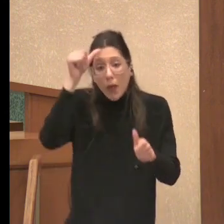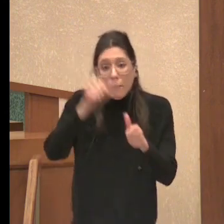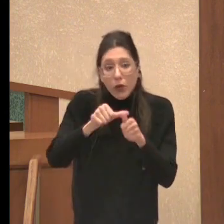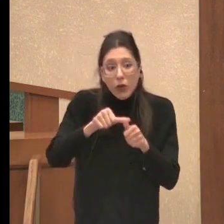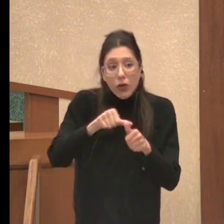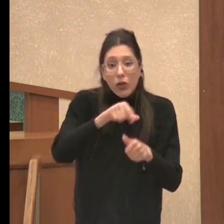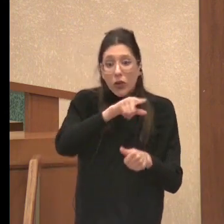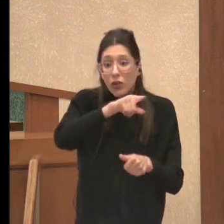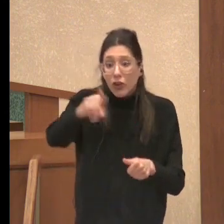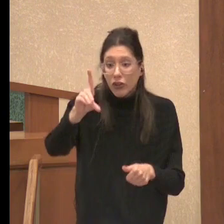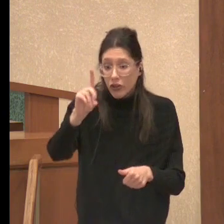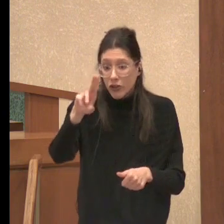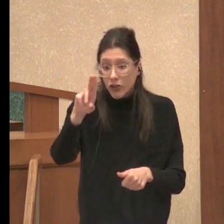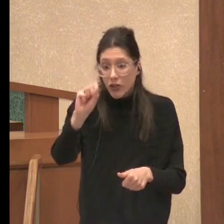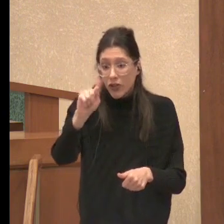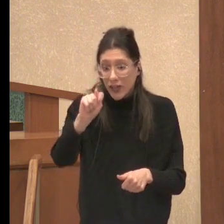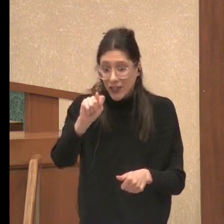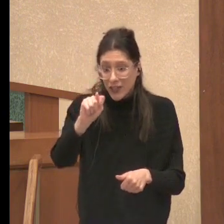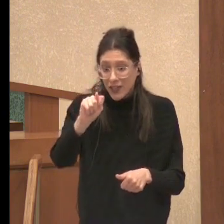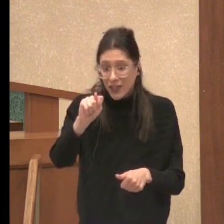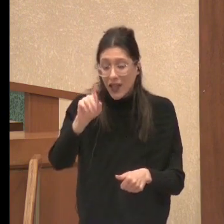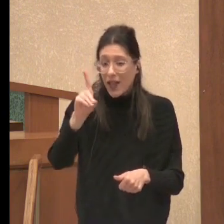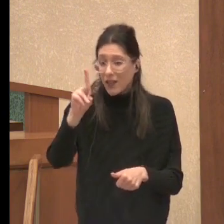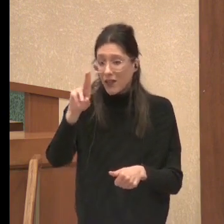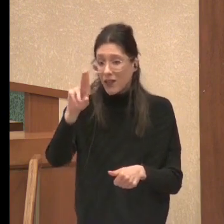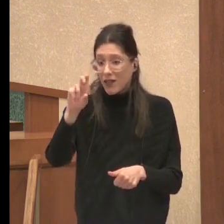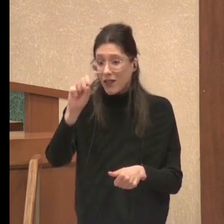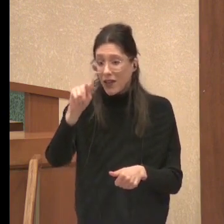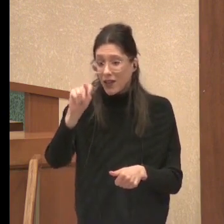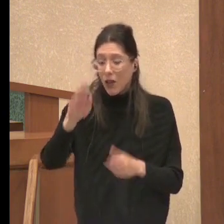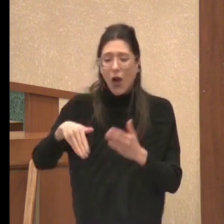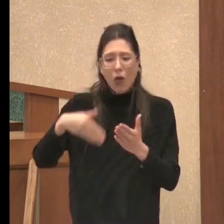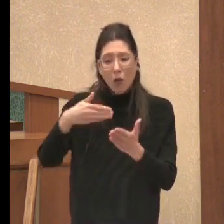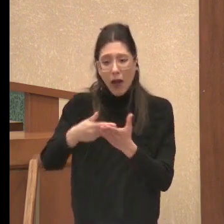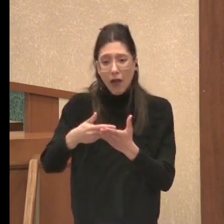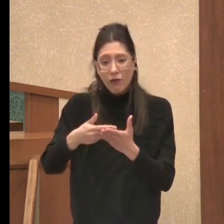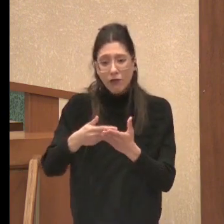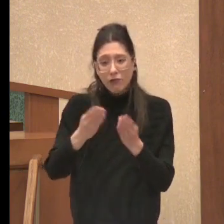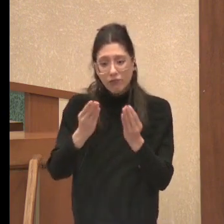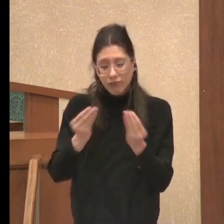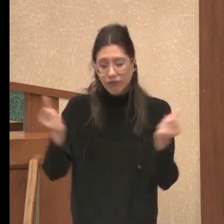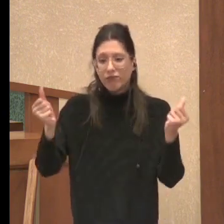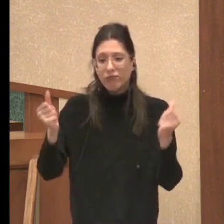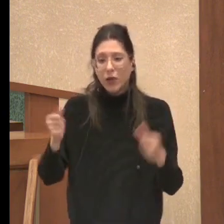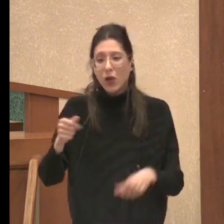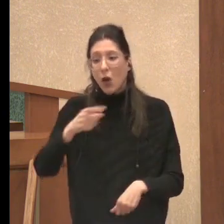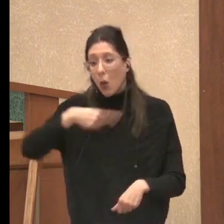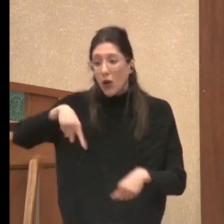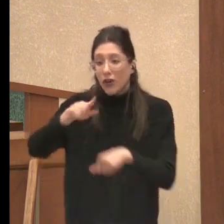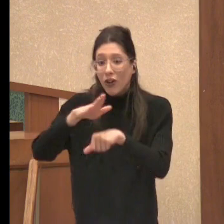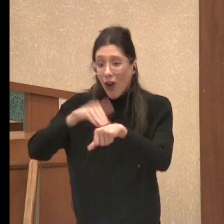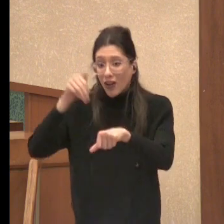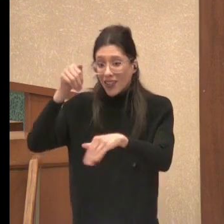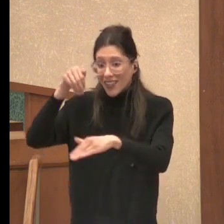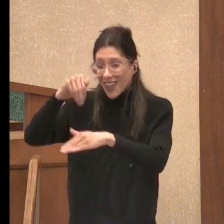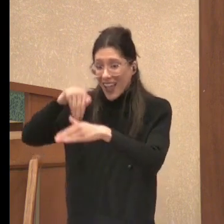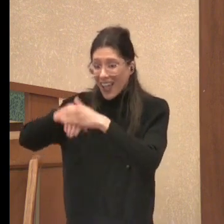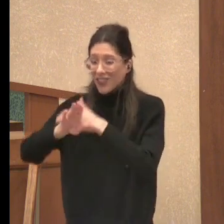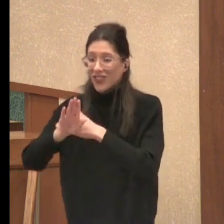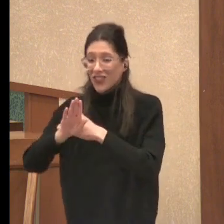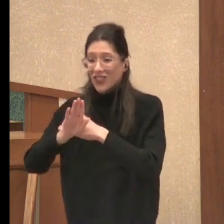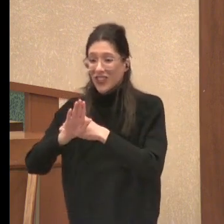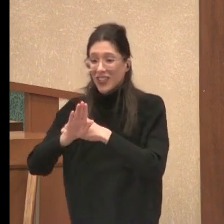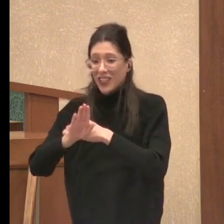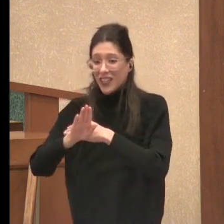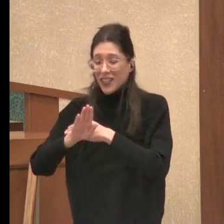are dust, and to dust you shall return. We were called to enter into the discipline